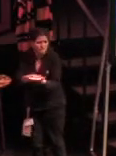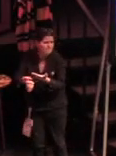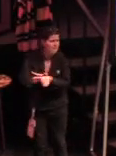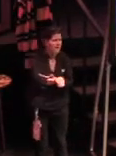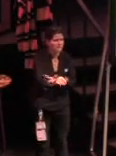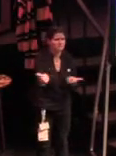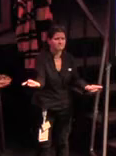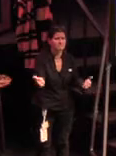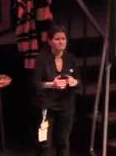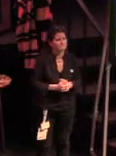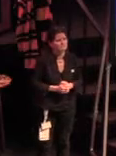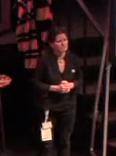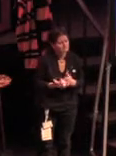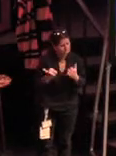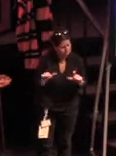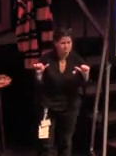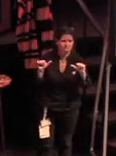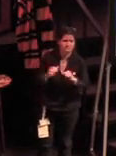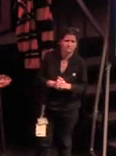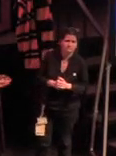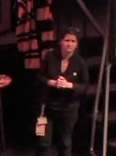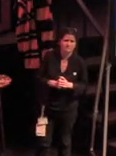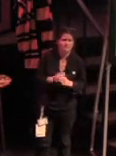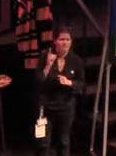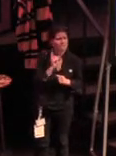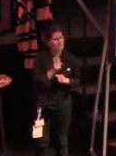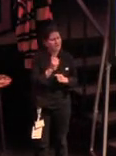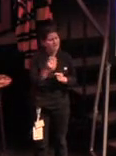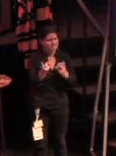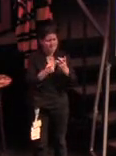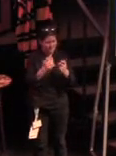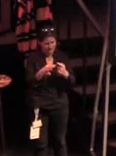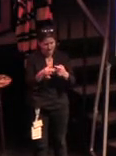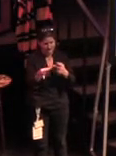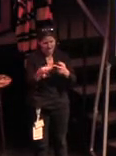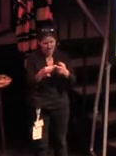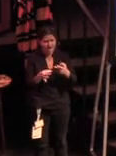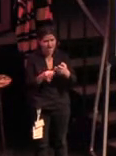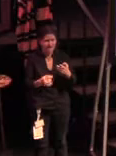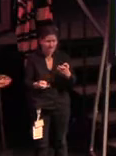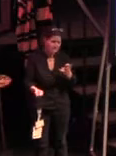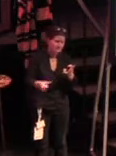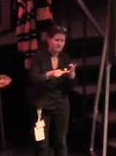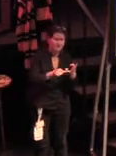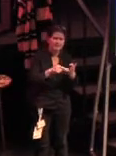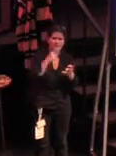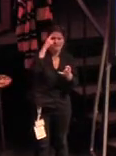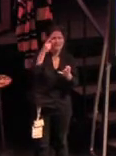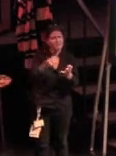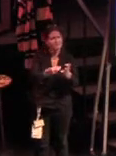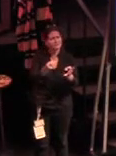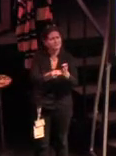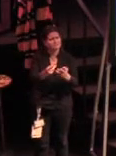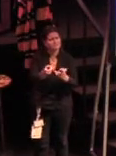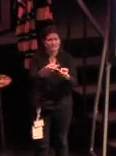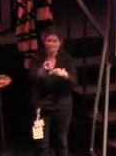thing that, again, thinking of inclusion, if money's never been a barrier for you, then you're not trained to think of it in that way. You just